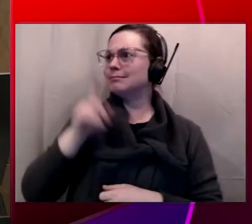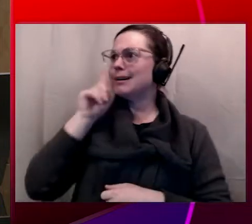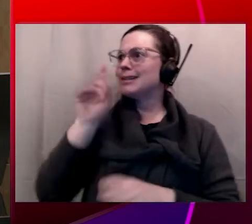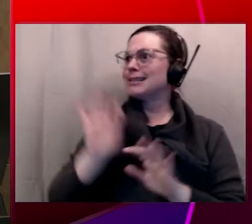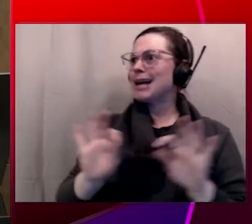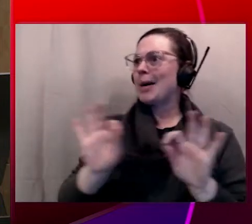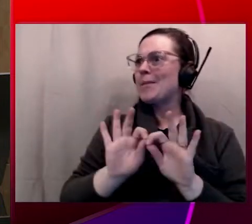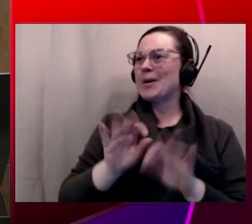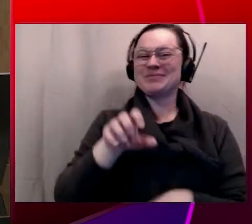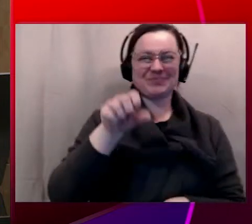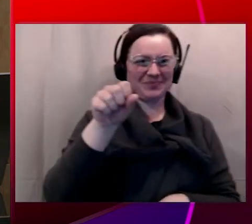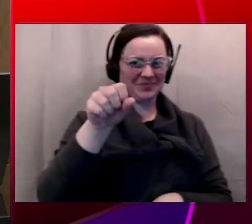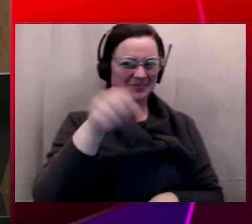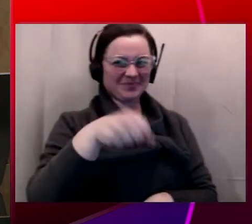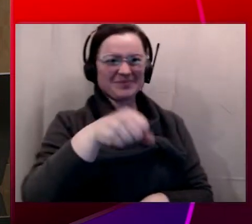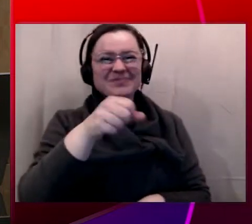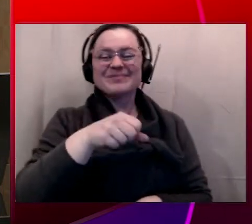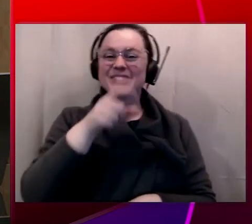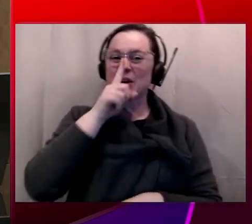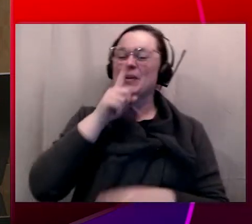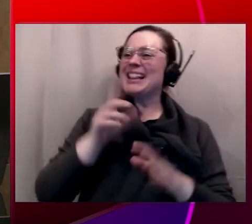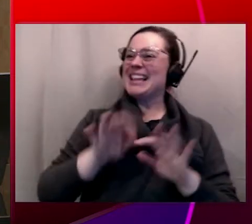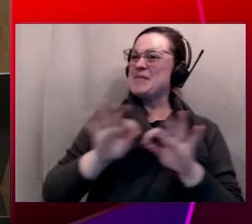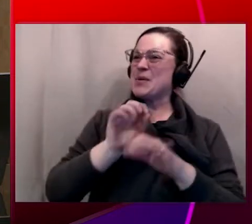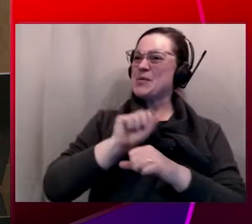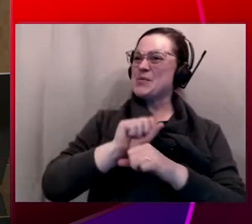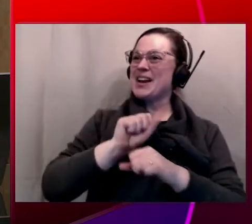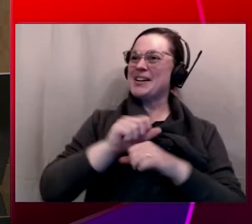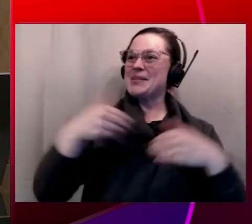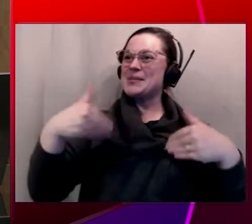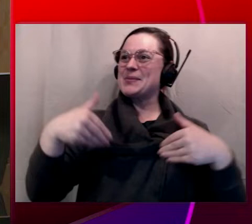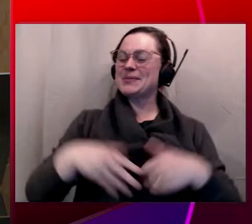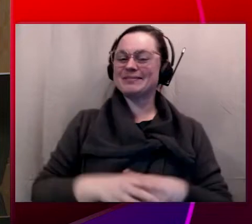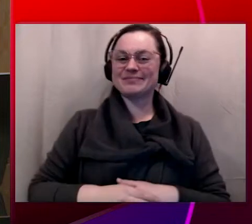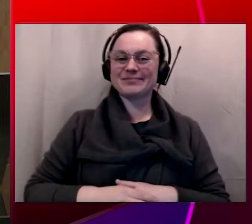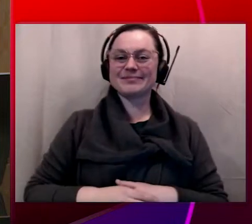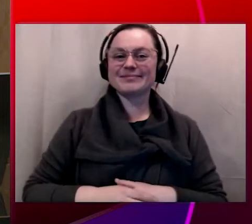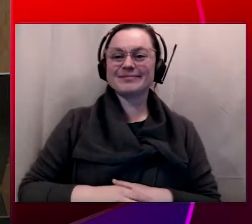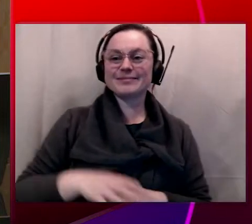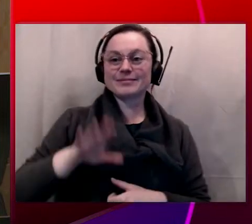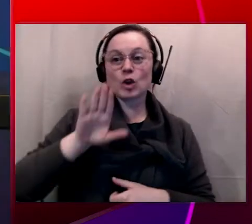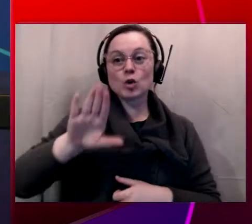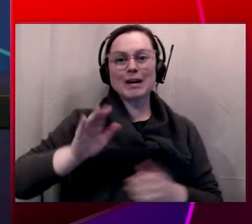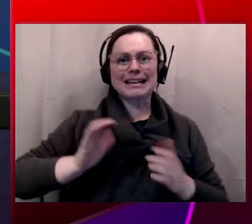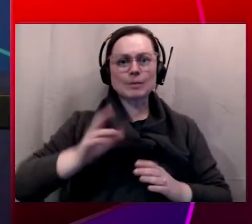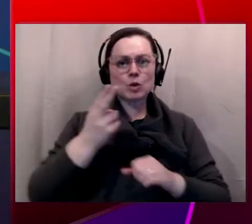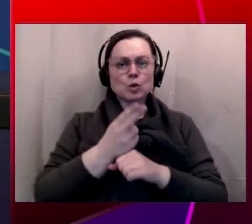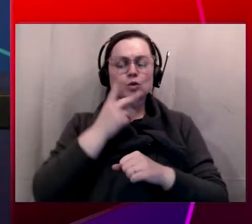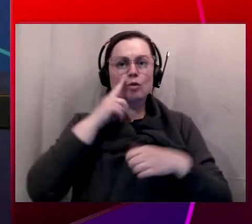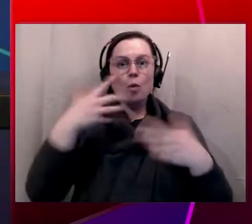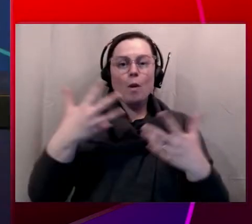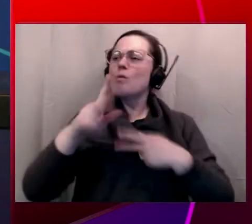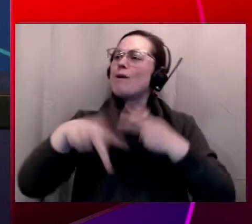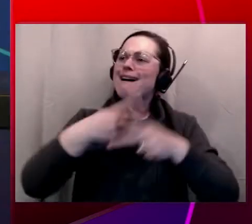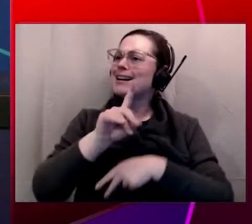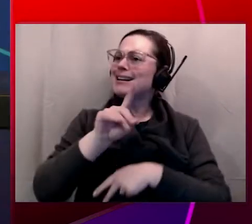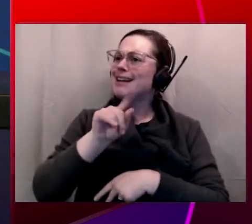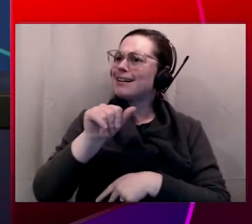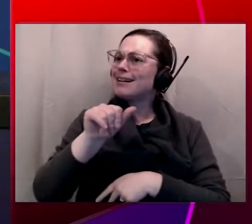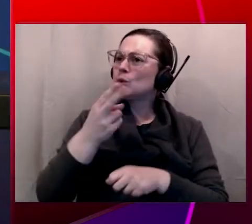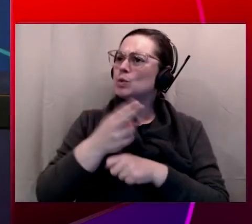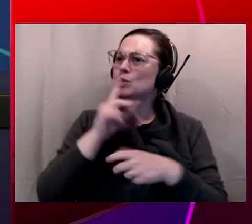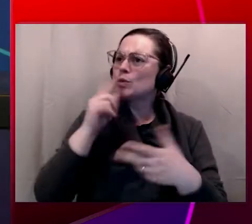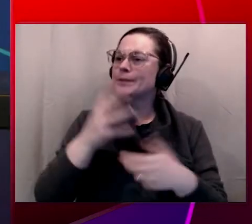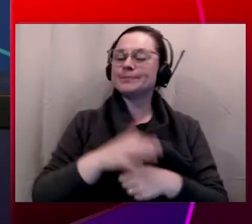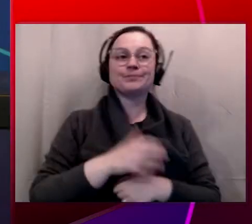important. You're doing important work. What are your customers using it for? Like, what kind of data? I mean, it's any developer